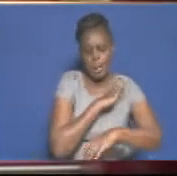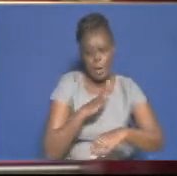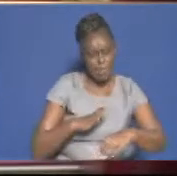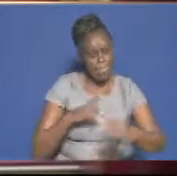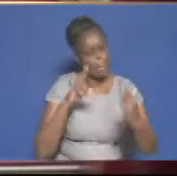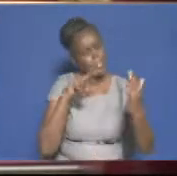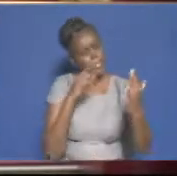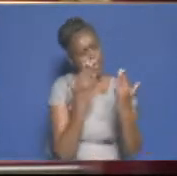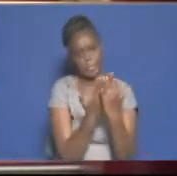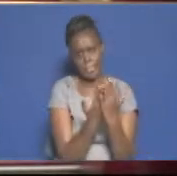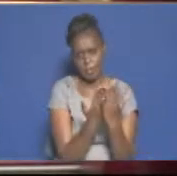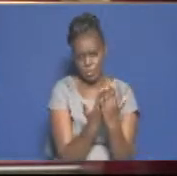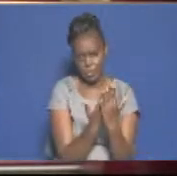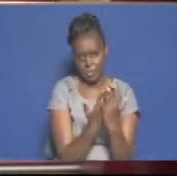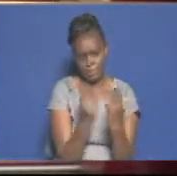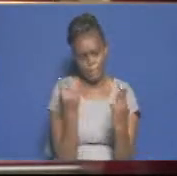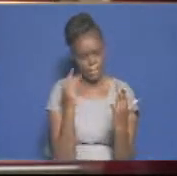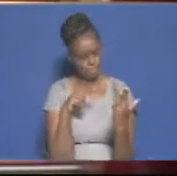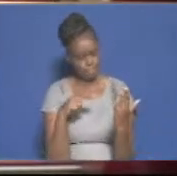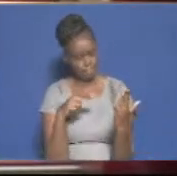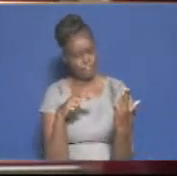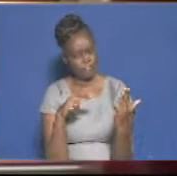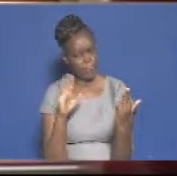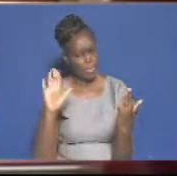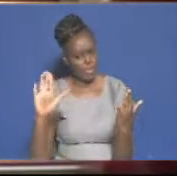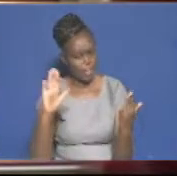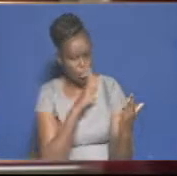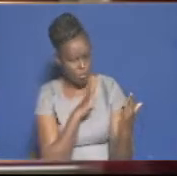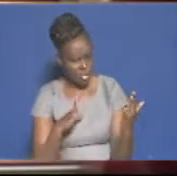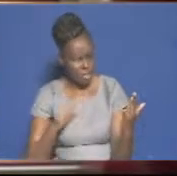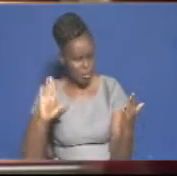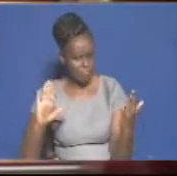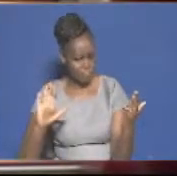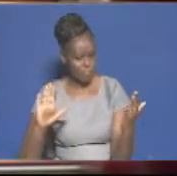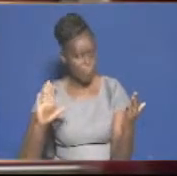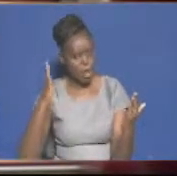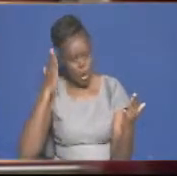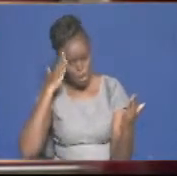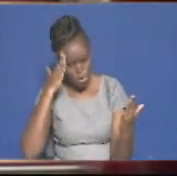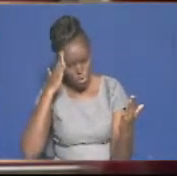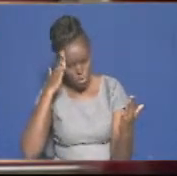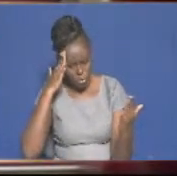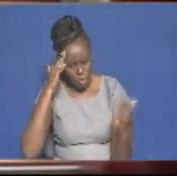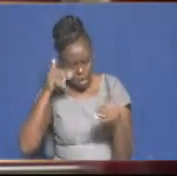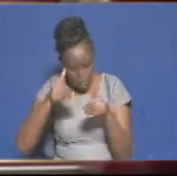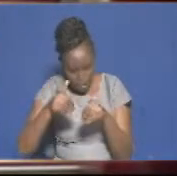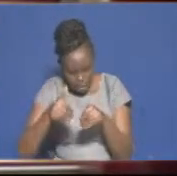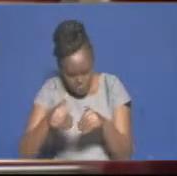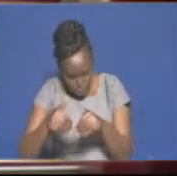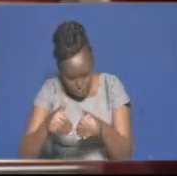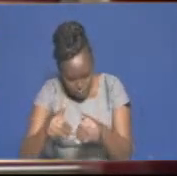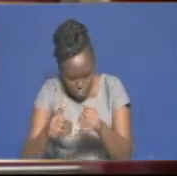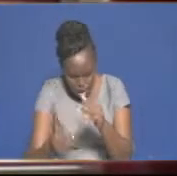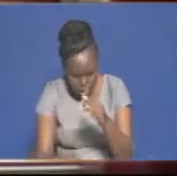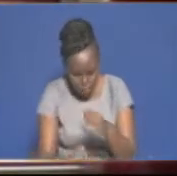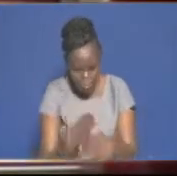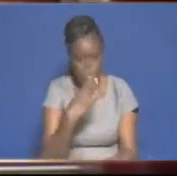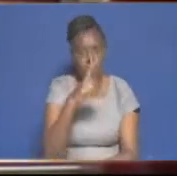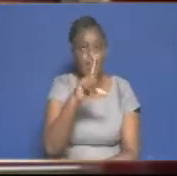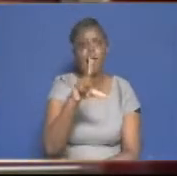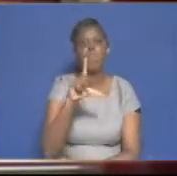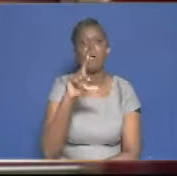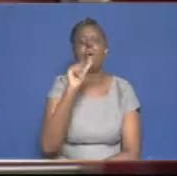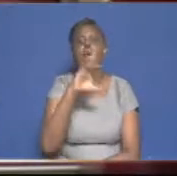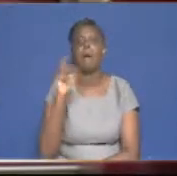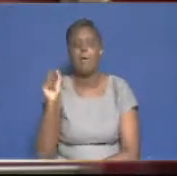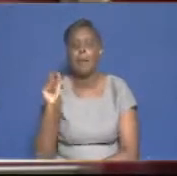petition, I also want them to consider that following the enactment of that act, there are people who